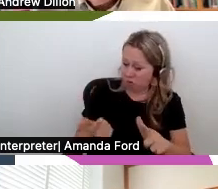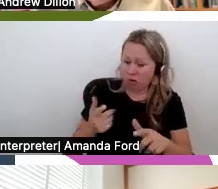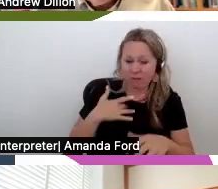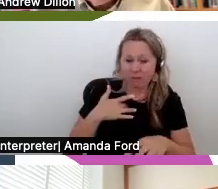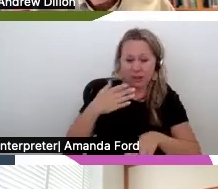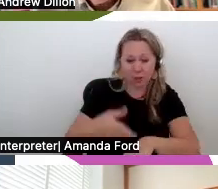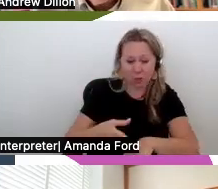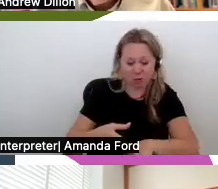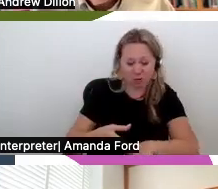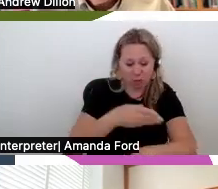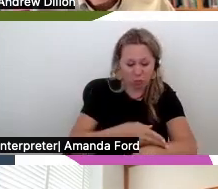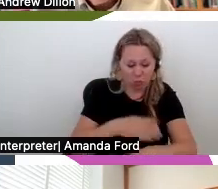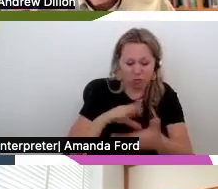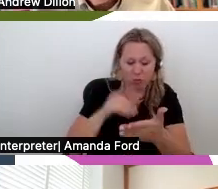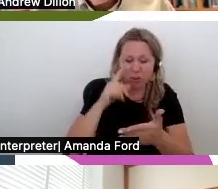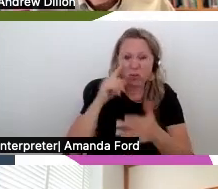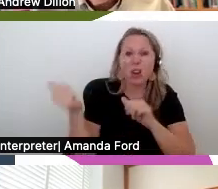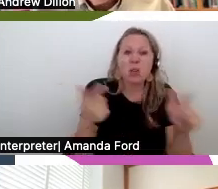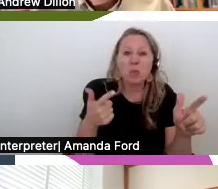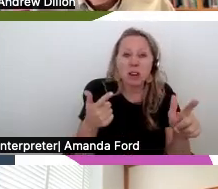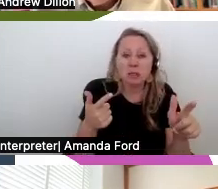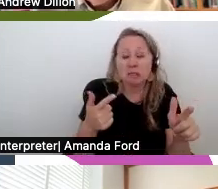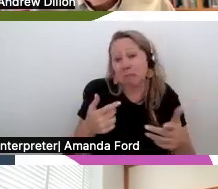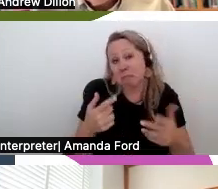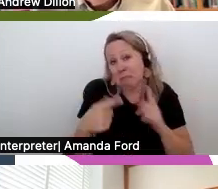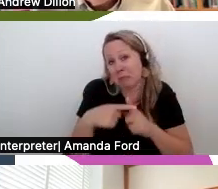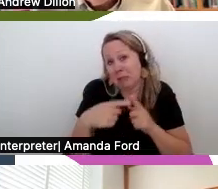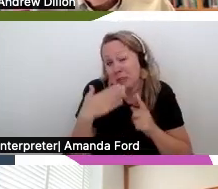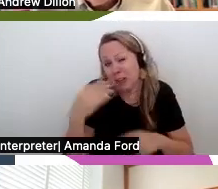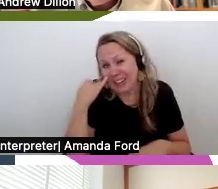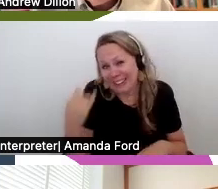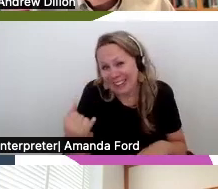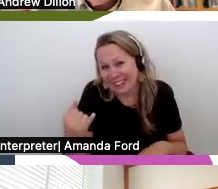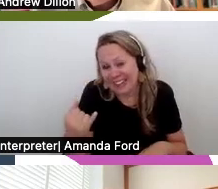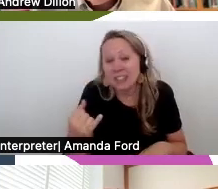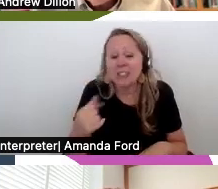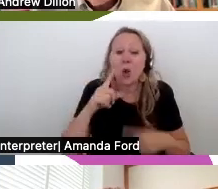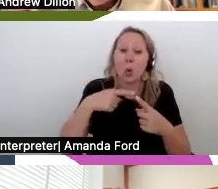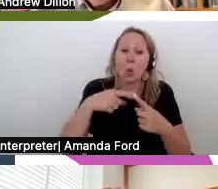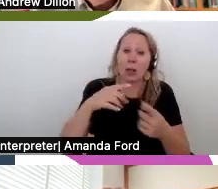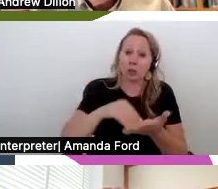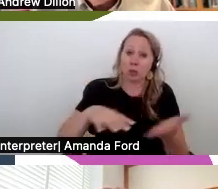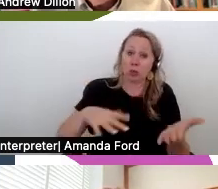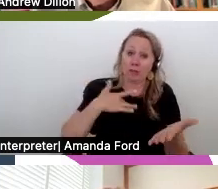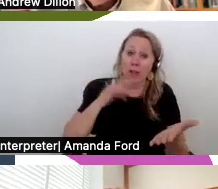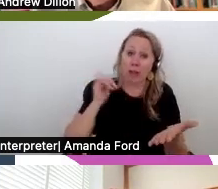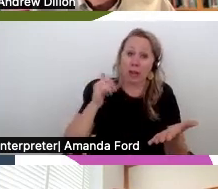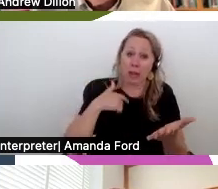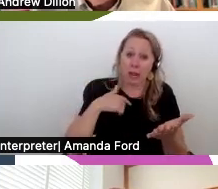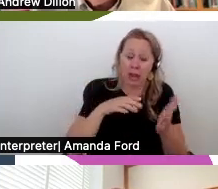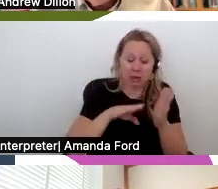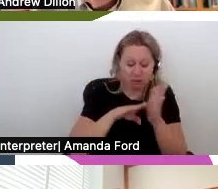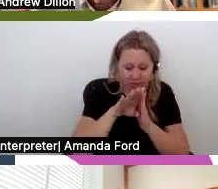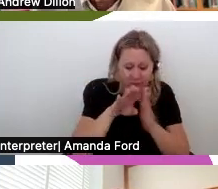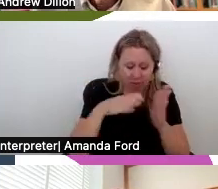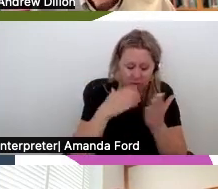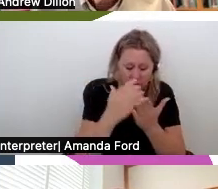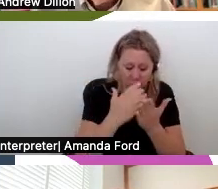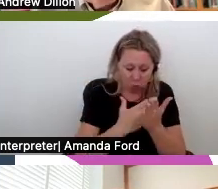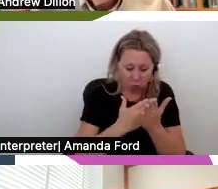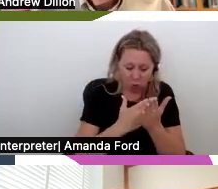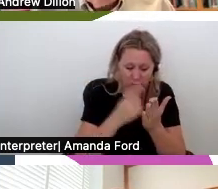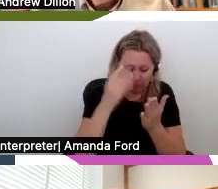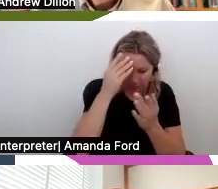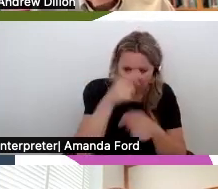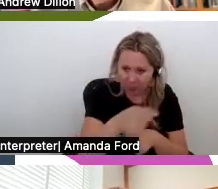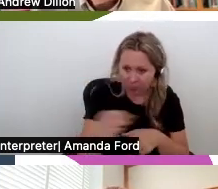idea. And I also feel like when students feel like I'm designing the course with them in mind and not based on my